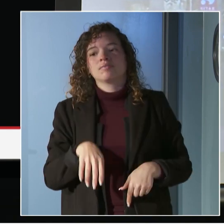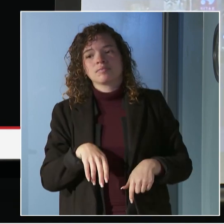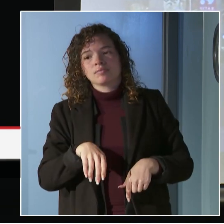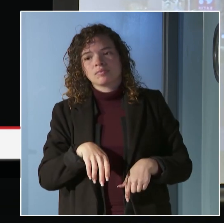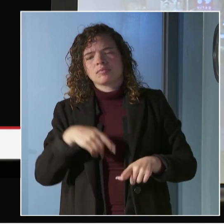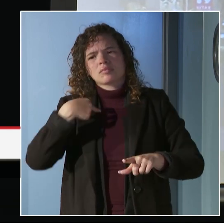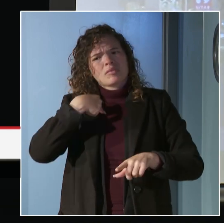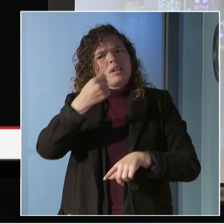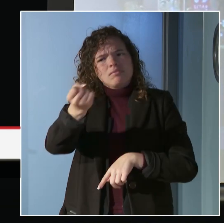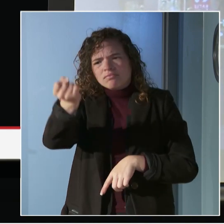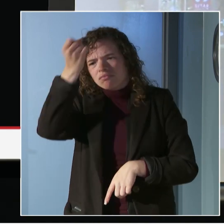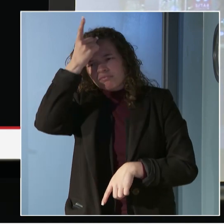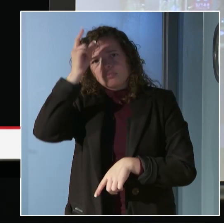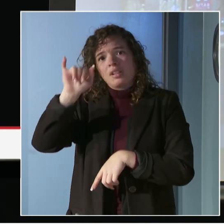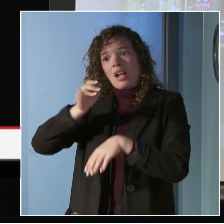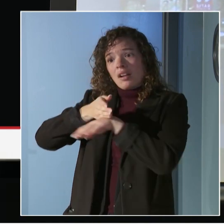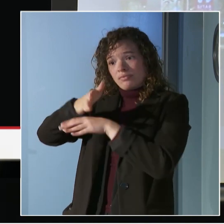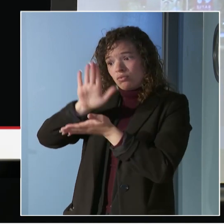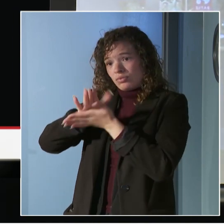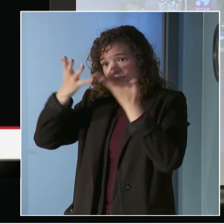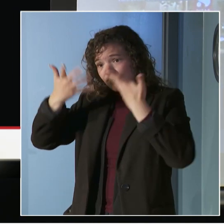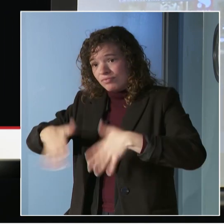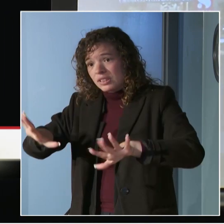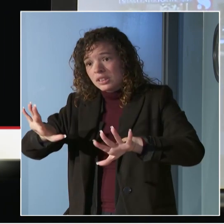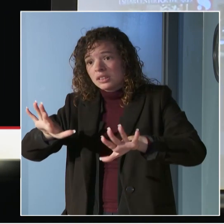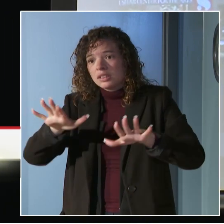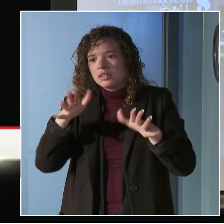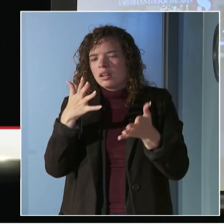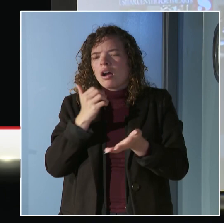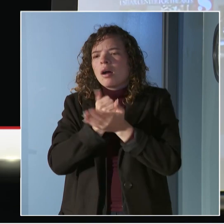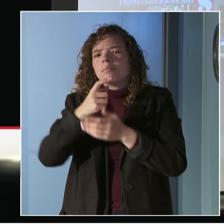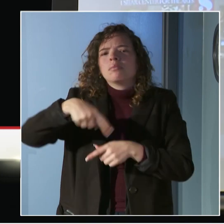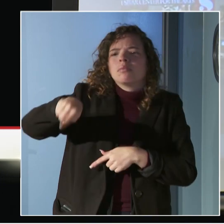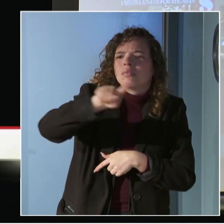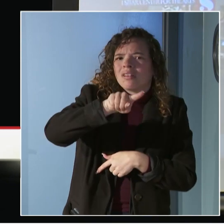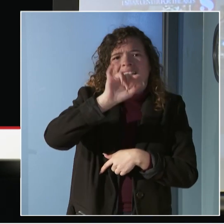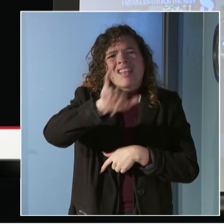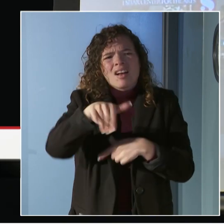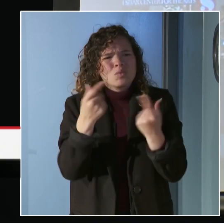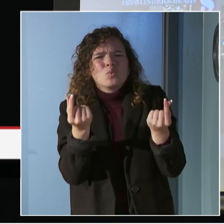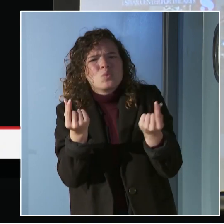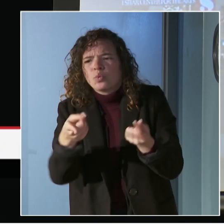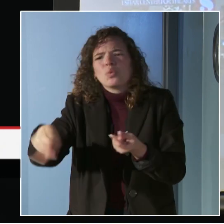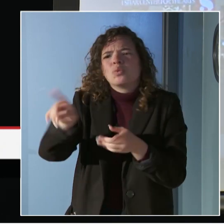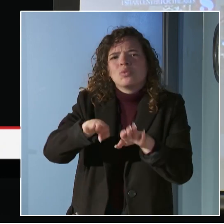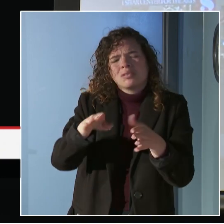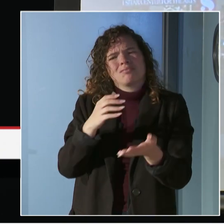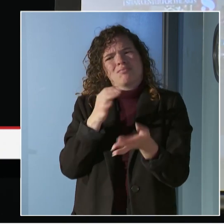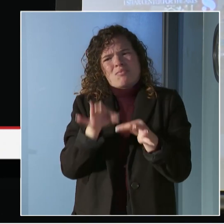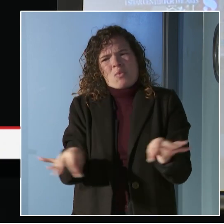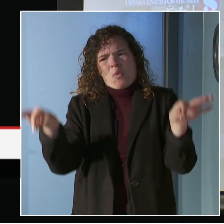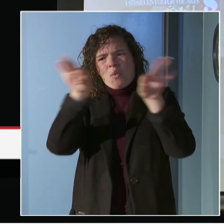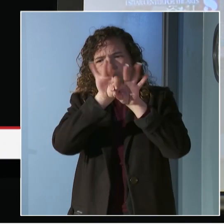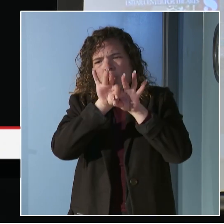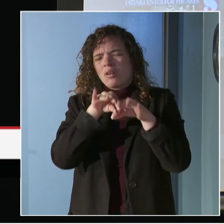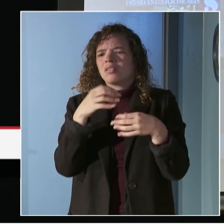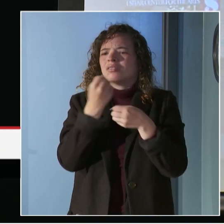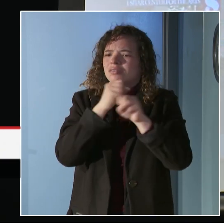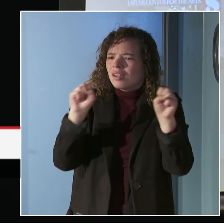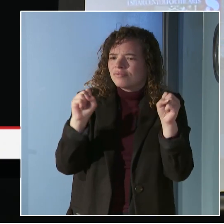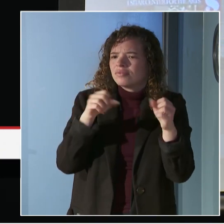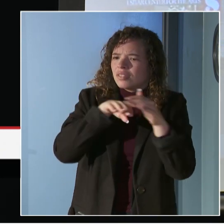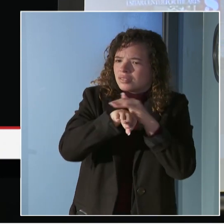Sitar and the arts for the youth as an essential part of their development. Having access to safe and affordable housing in